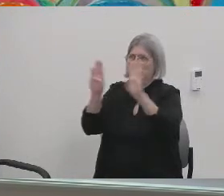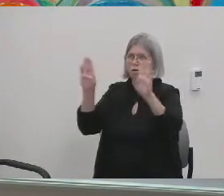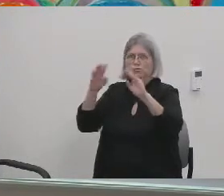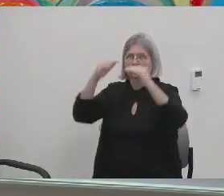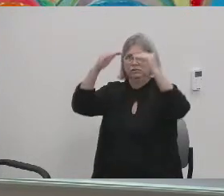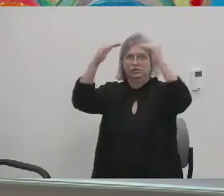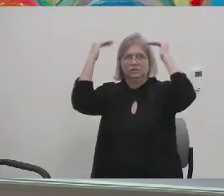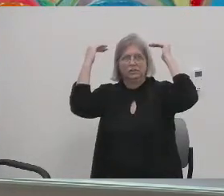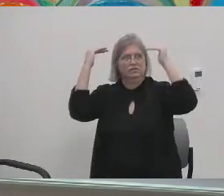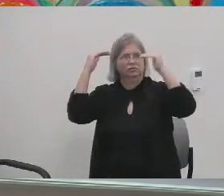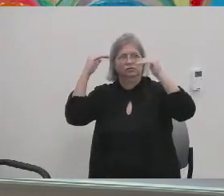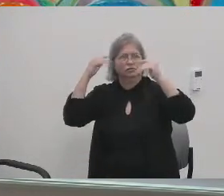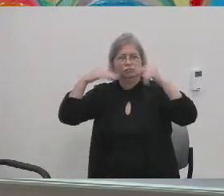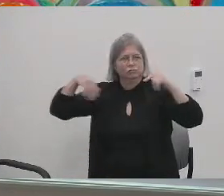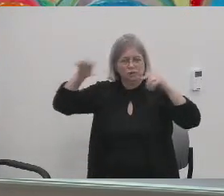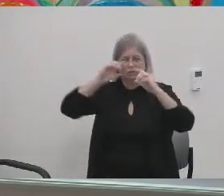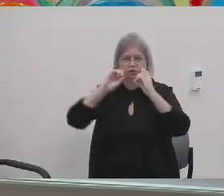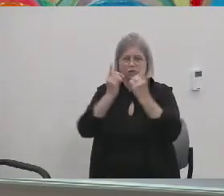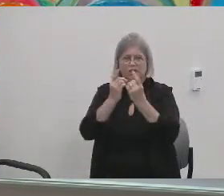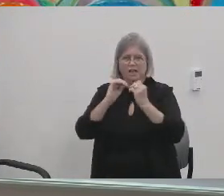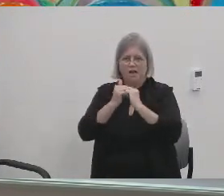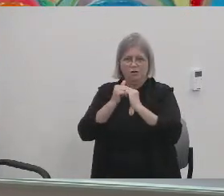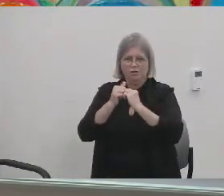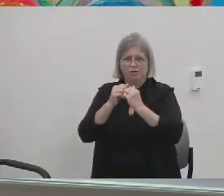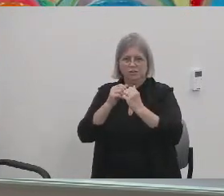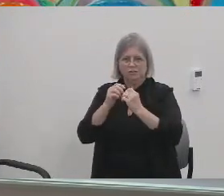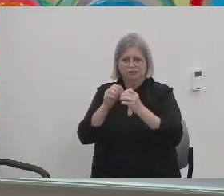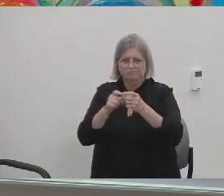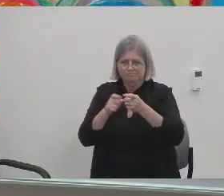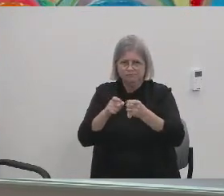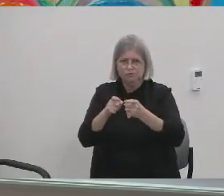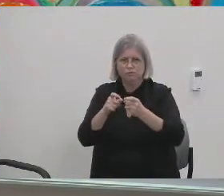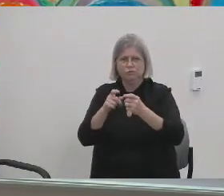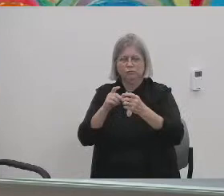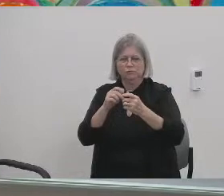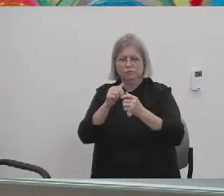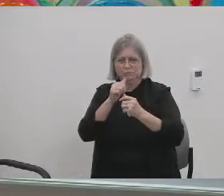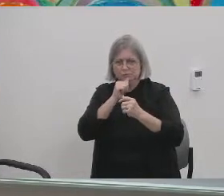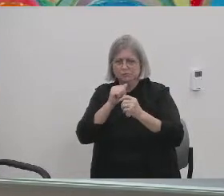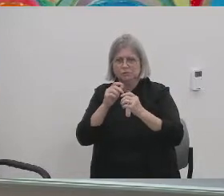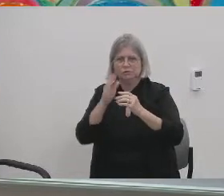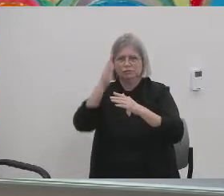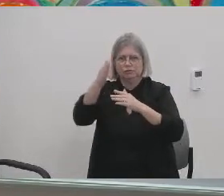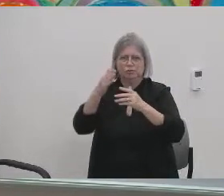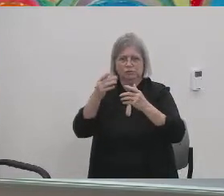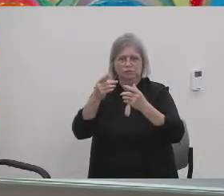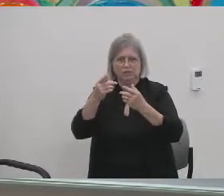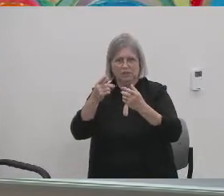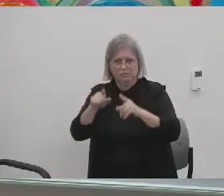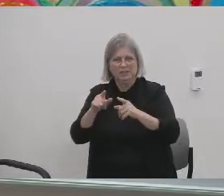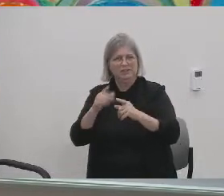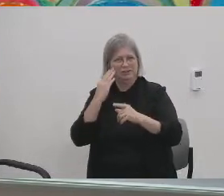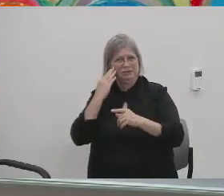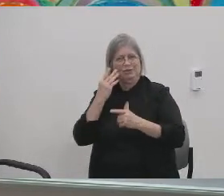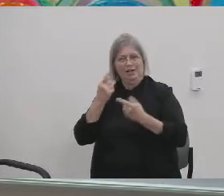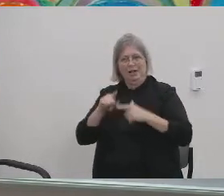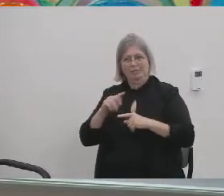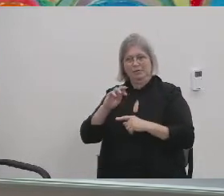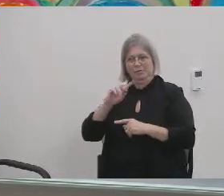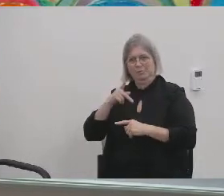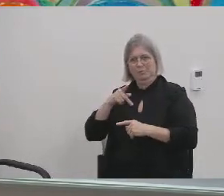we could handle the future and things that would happen. Nothing shows that more than the pandemic and